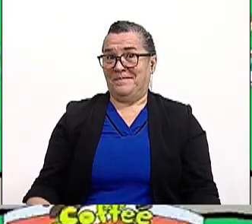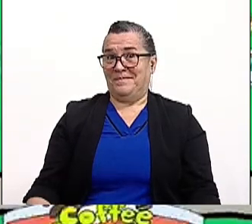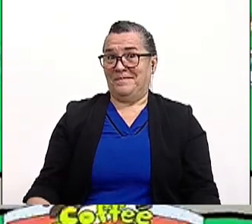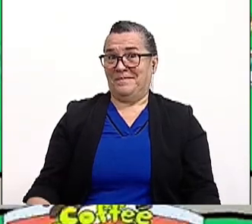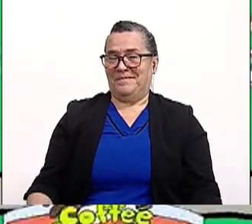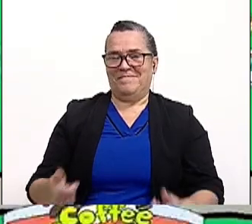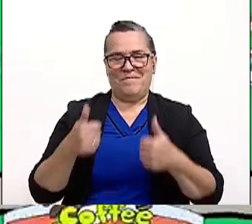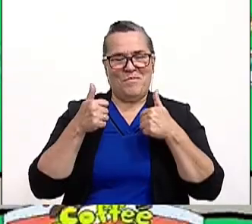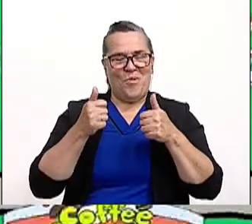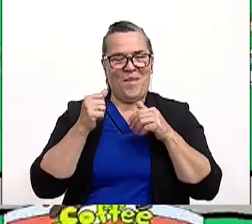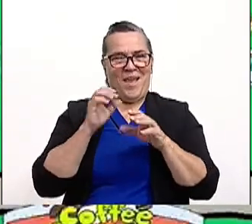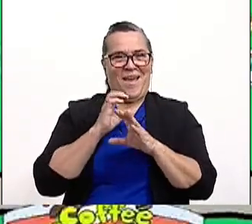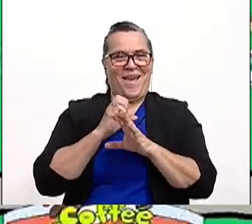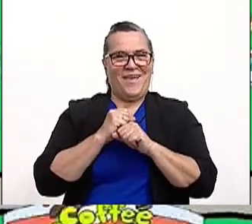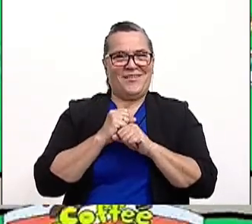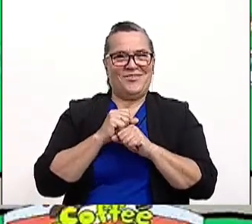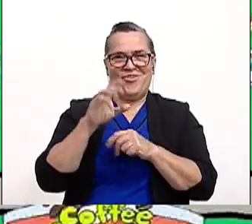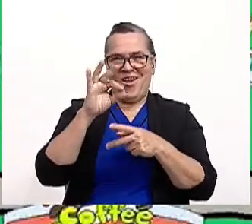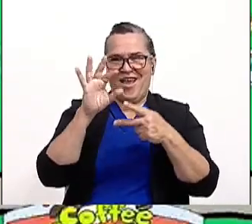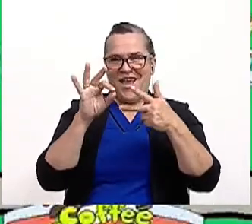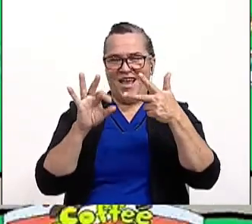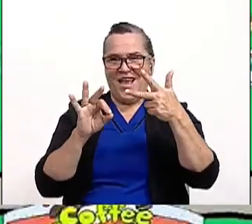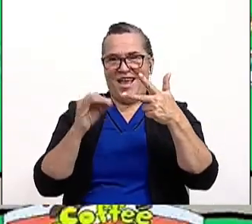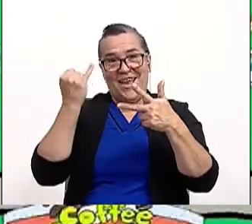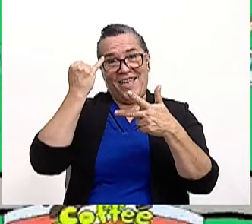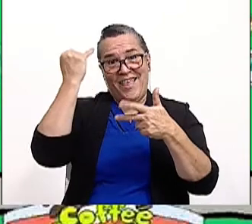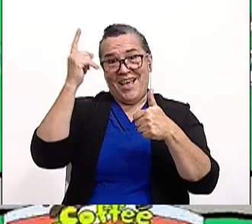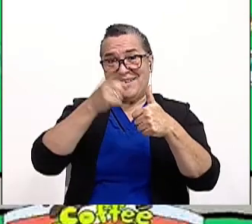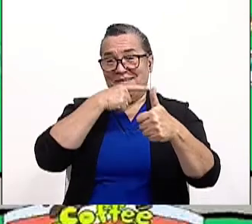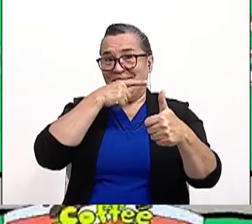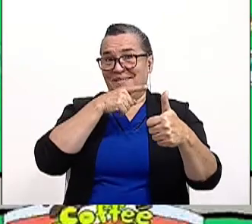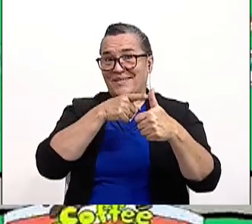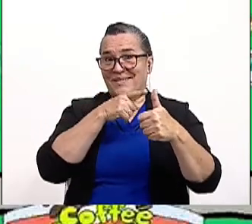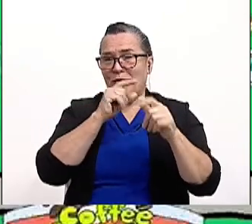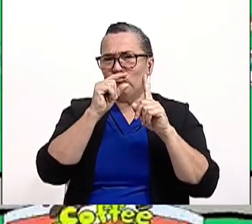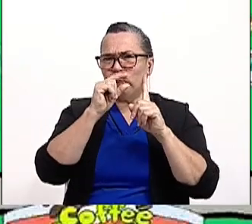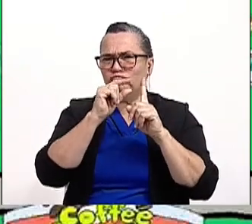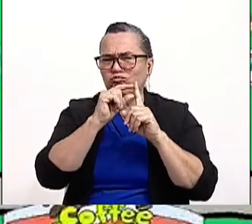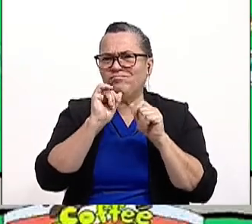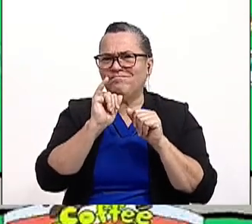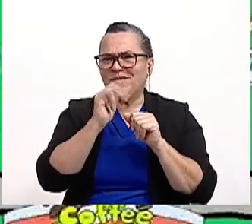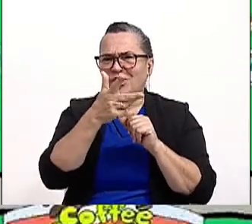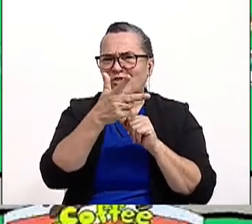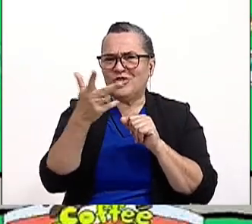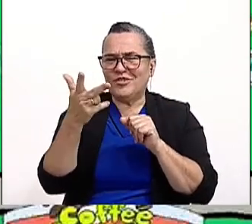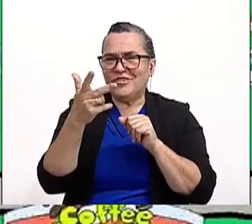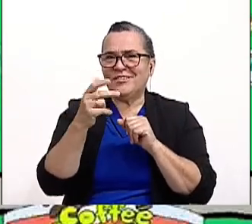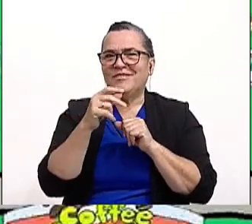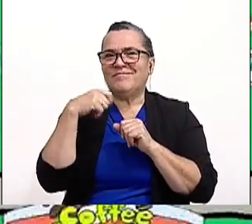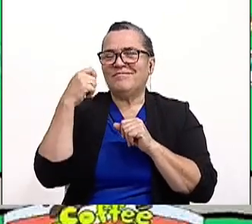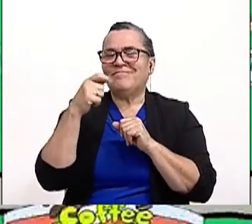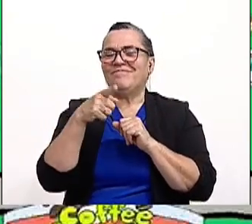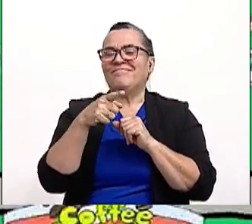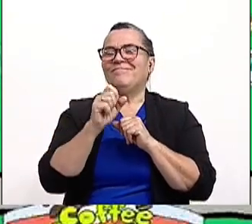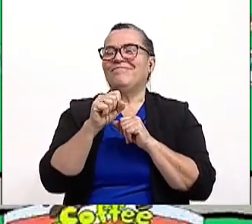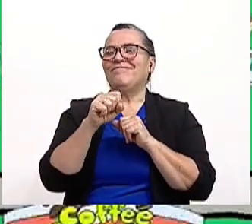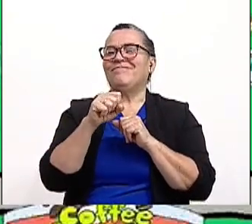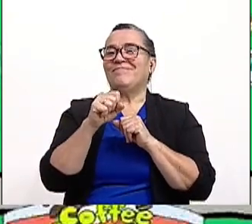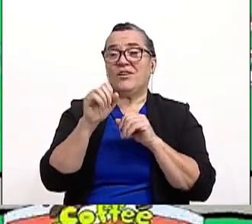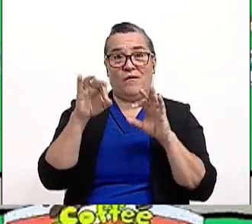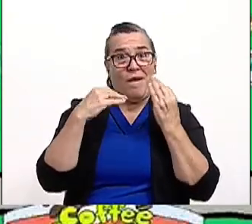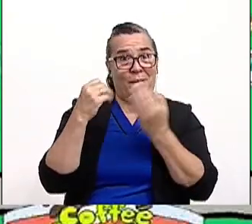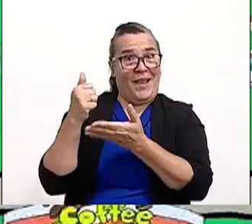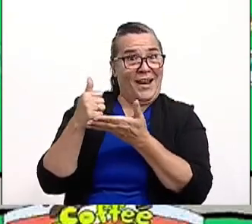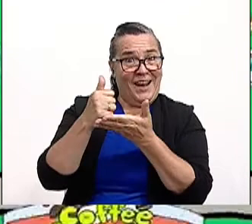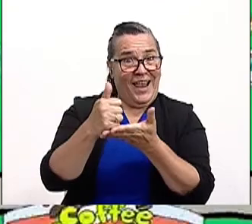Well done. Could you find the main ideas of what it is said in the 3 videos? Did your family